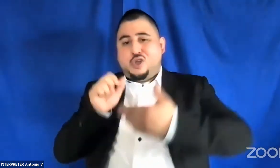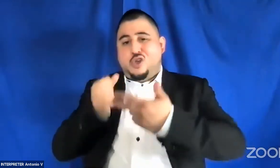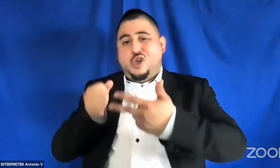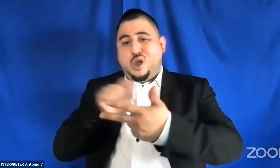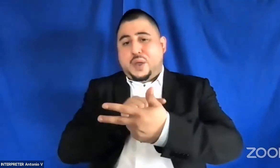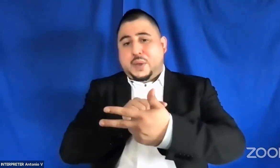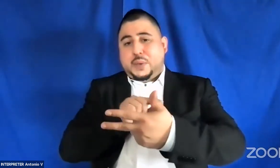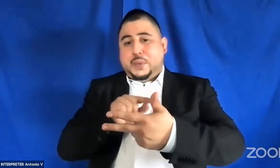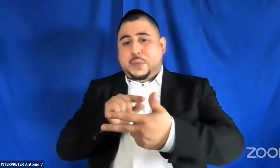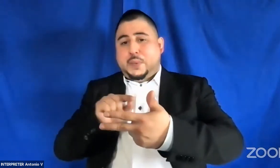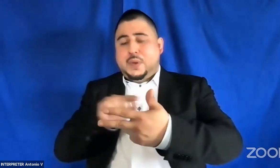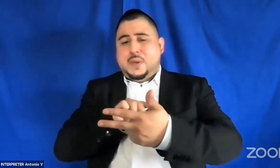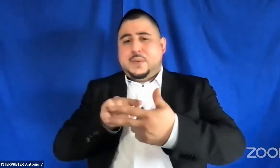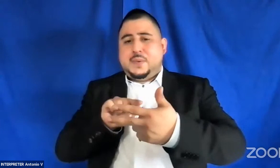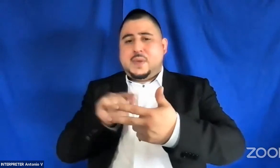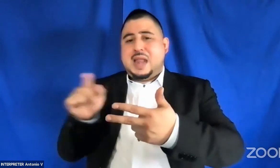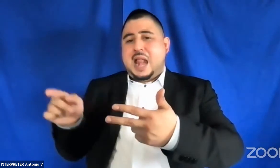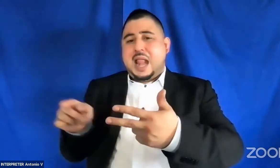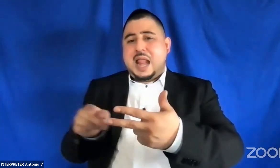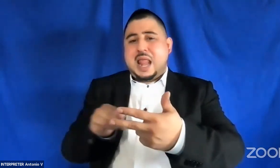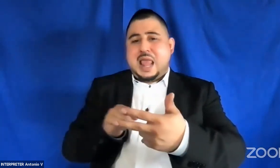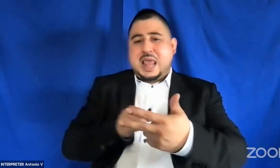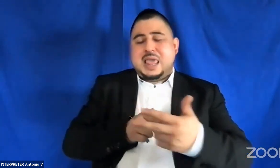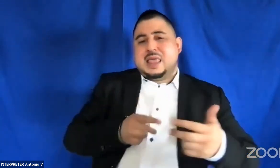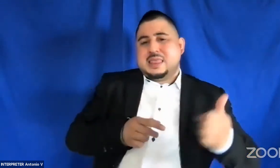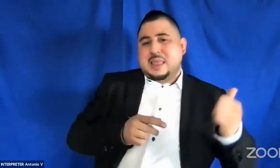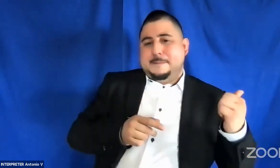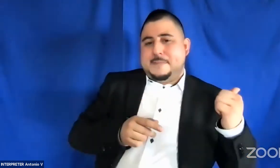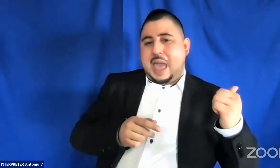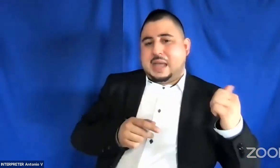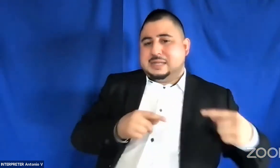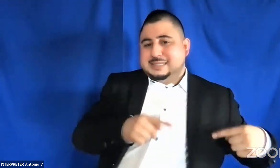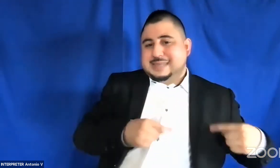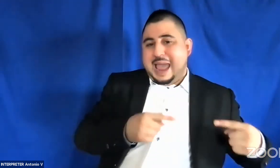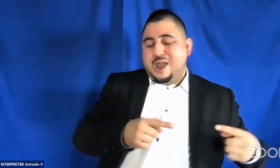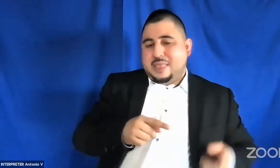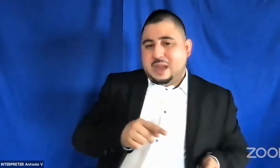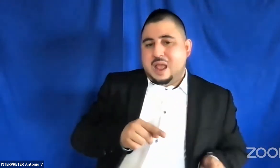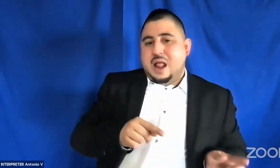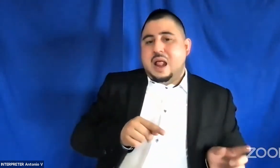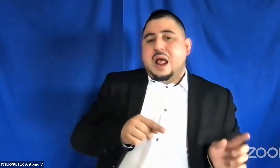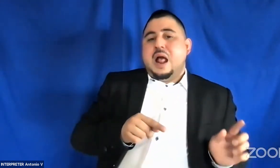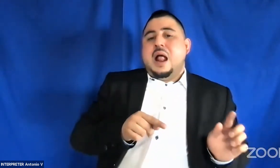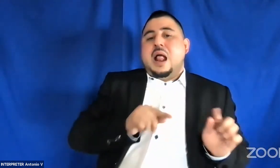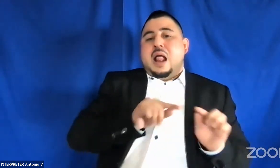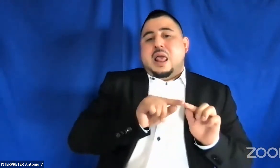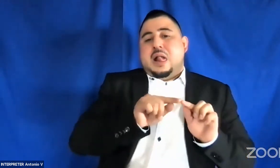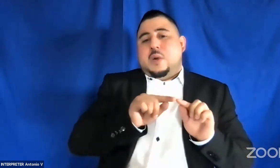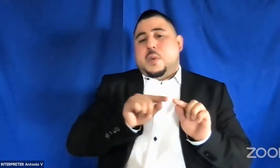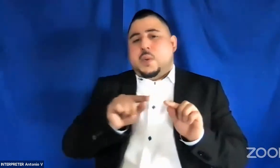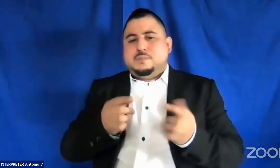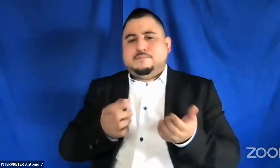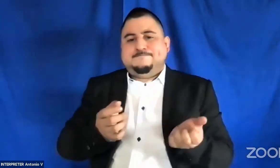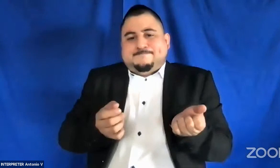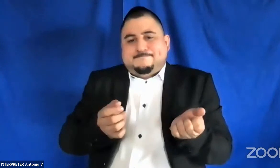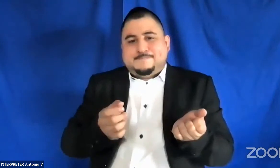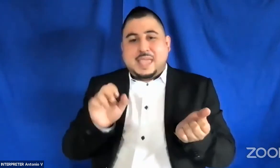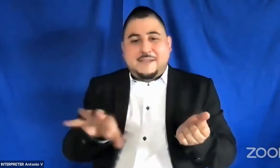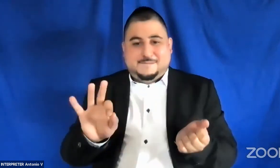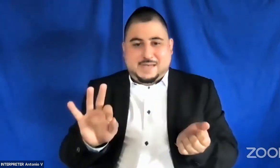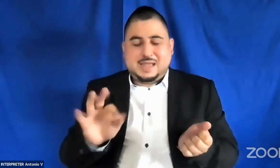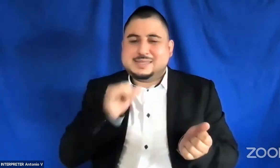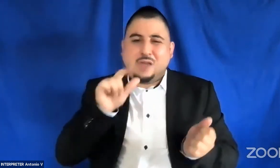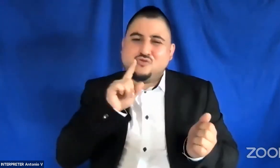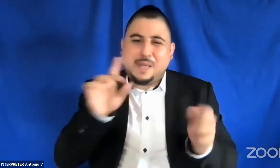slide back and I hit that back tire, tracing my cane vertically up will lead me right to that handle in the door. So it's not